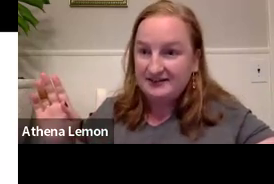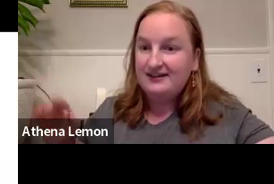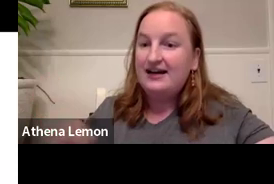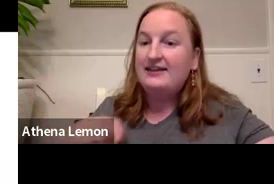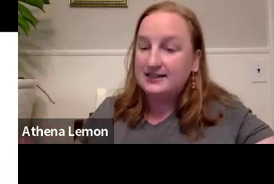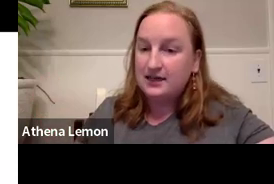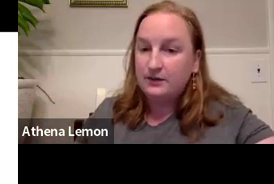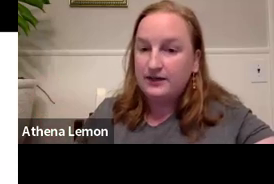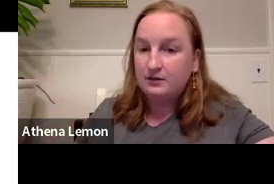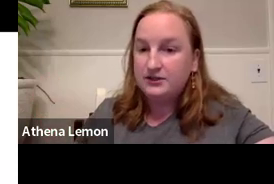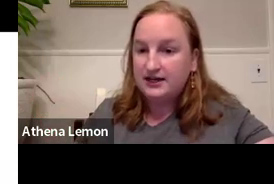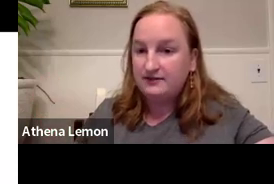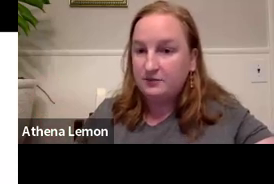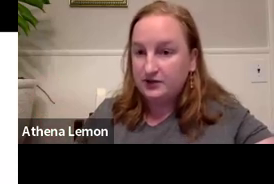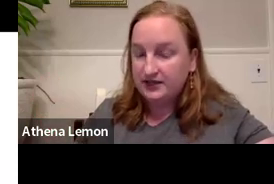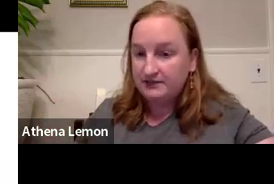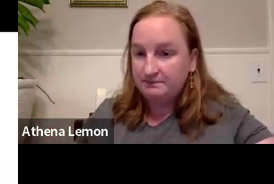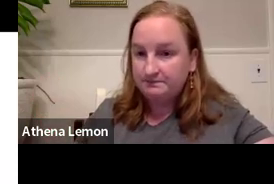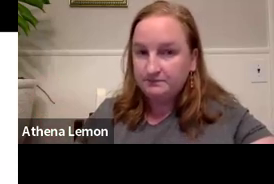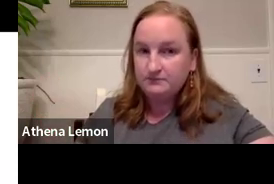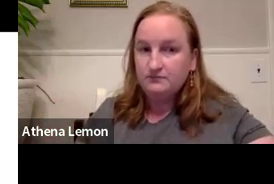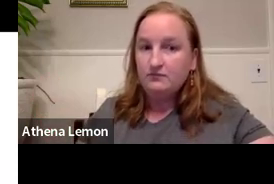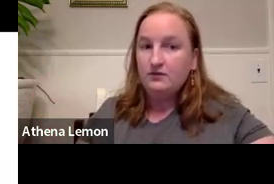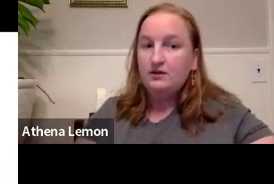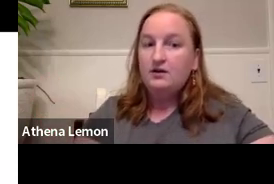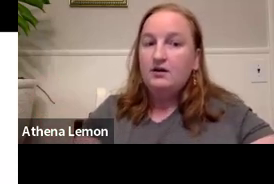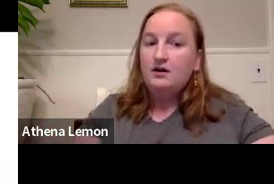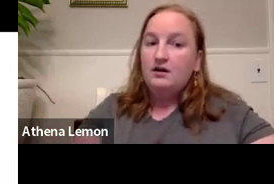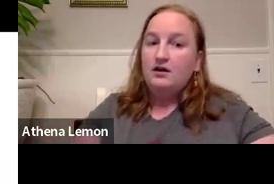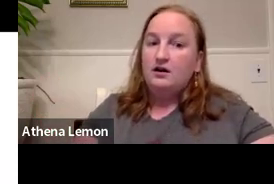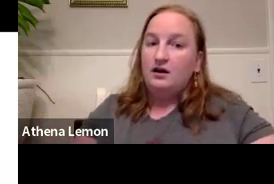it. And that's how we get our protective immunity.